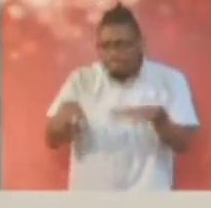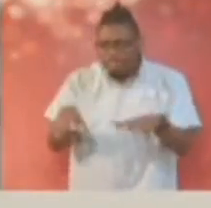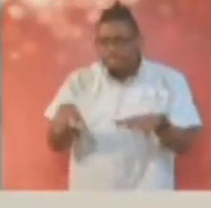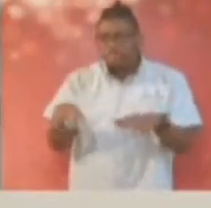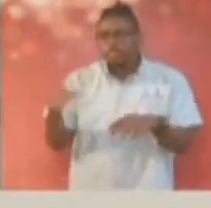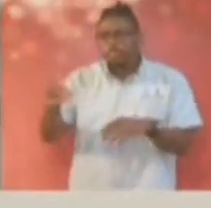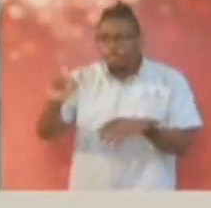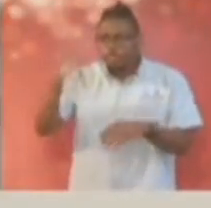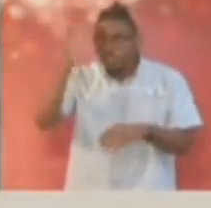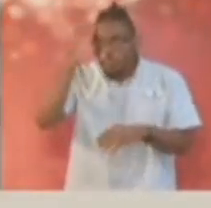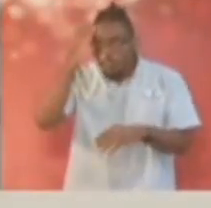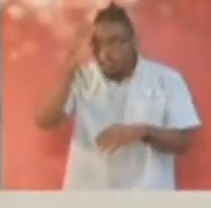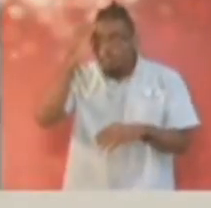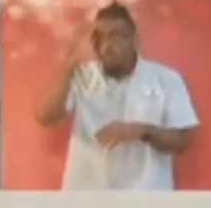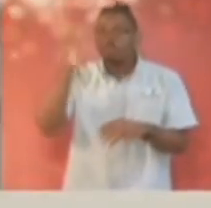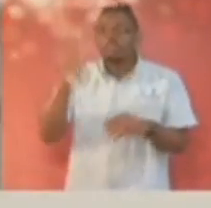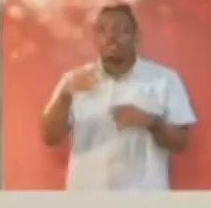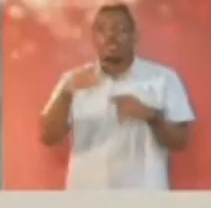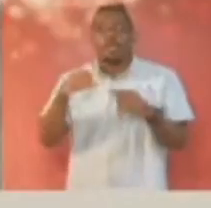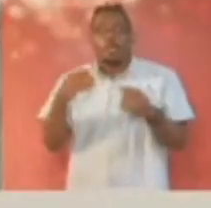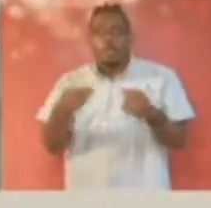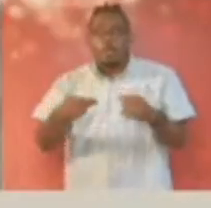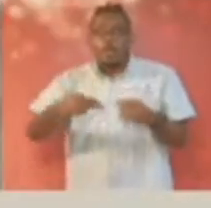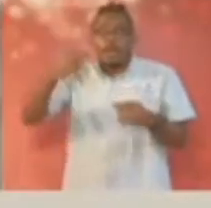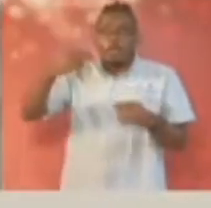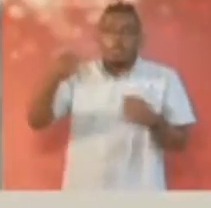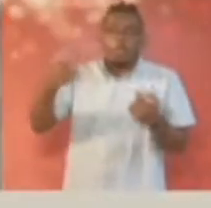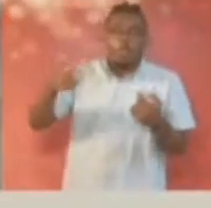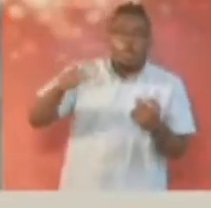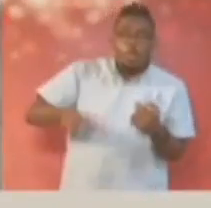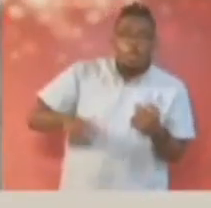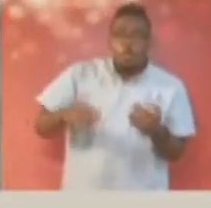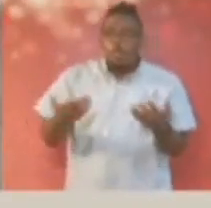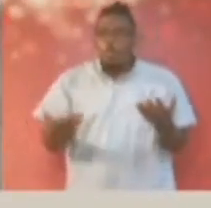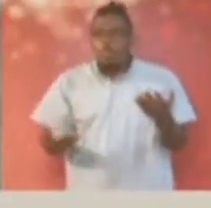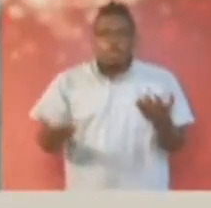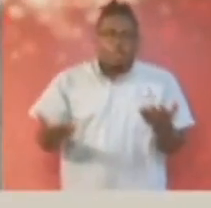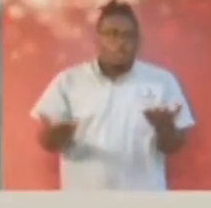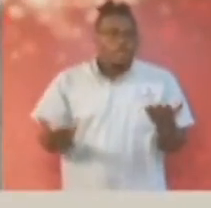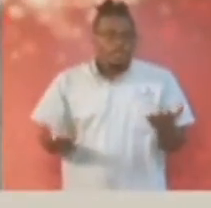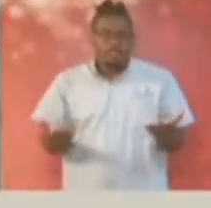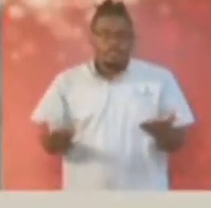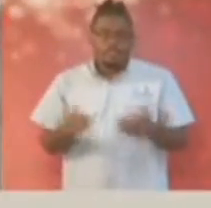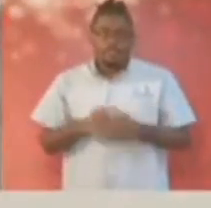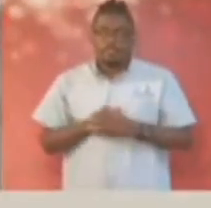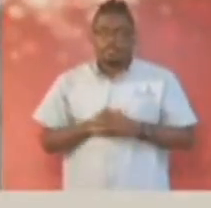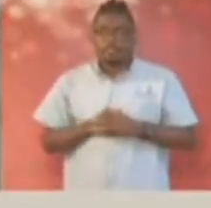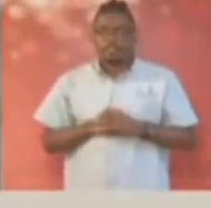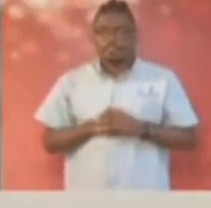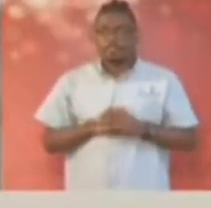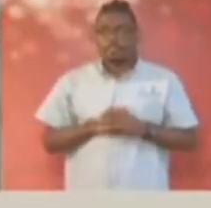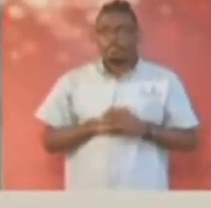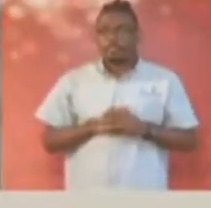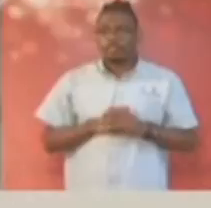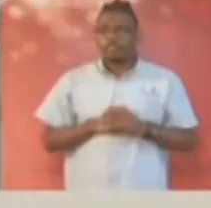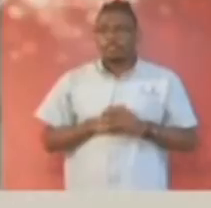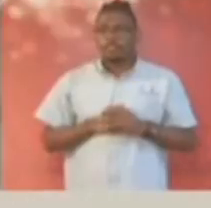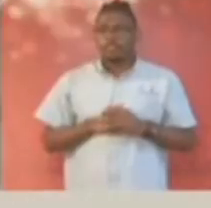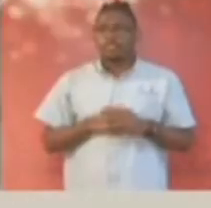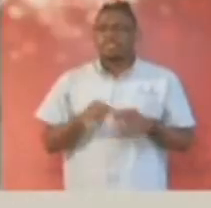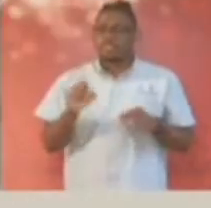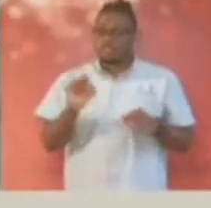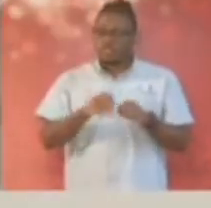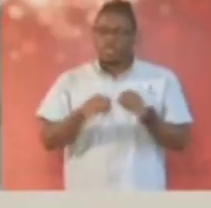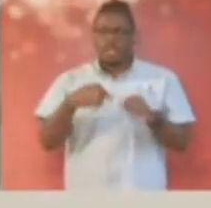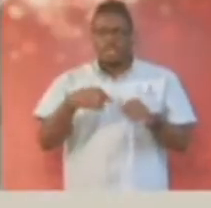in closing, one of the major things I'll have to broadly wrap up by saying we are going to emphasize health